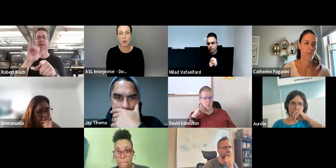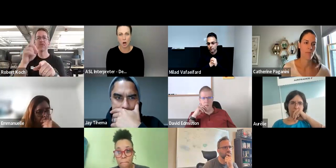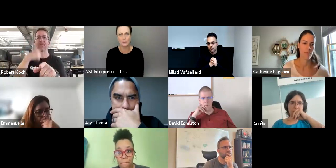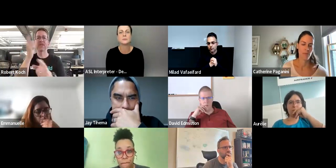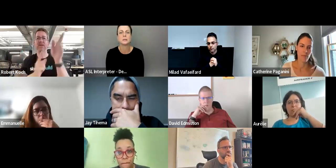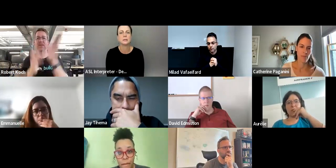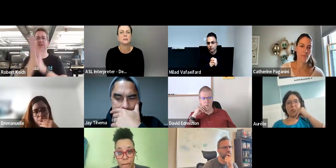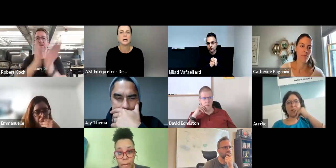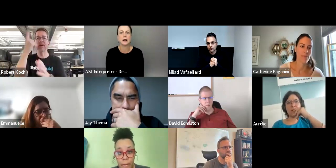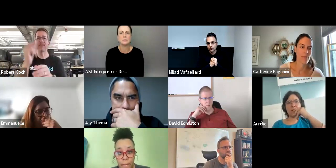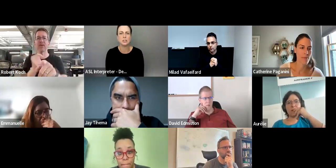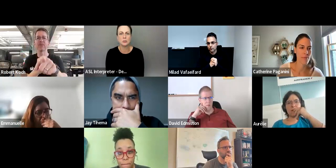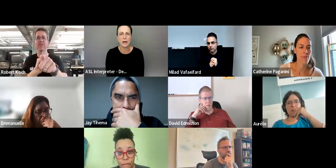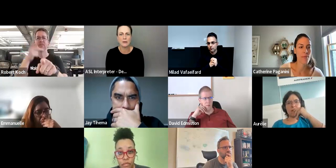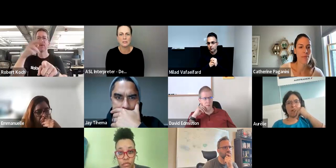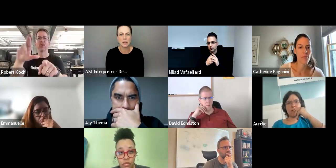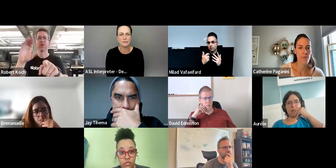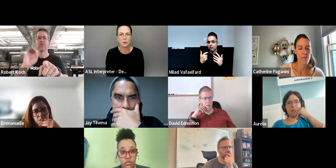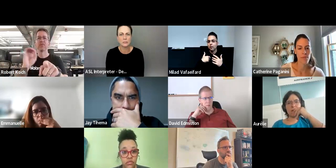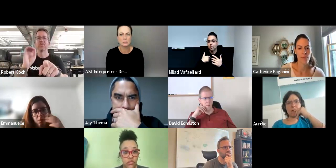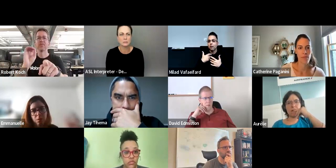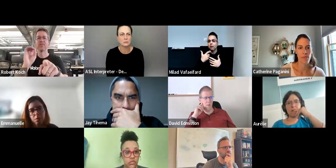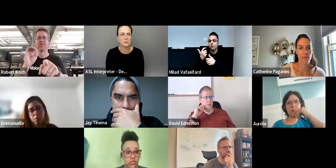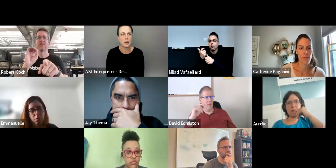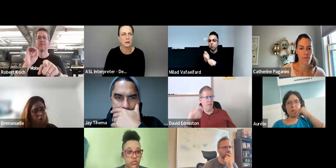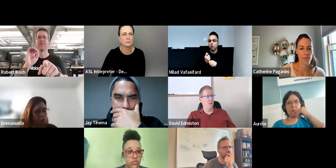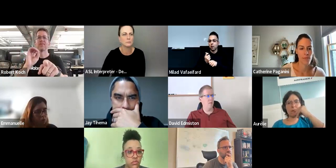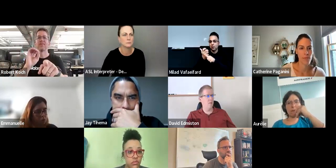the PR. Do you have a sign for it?